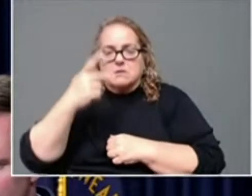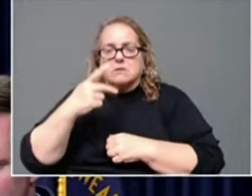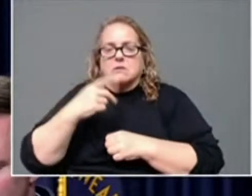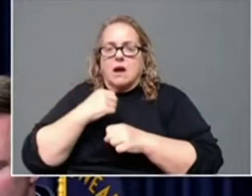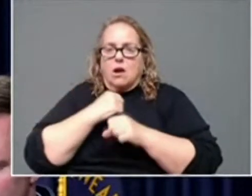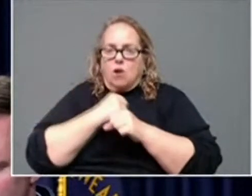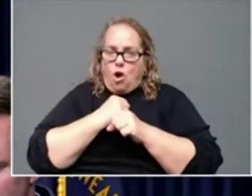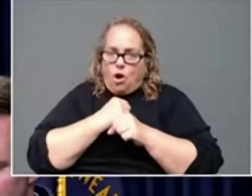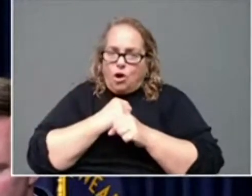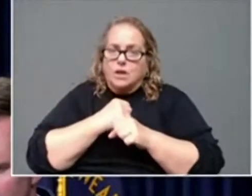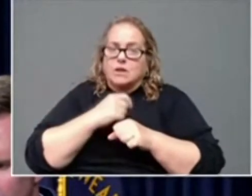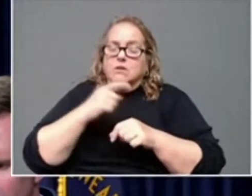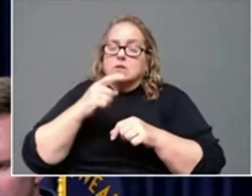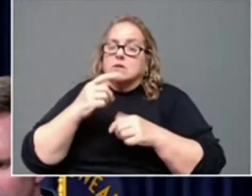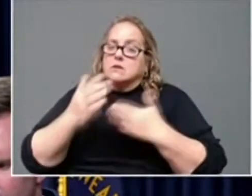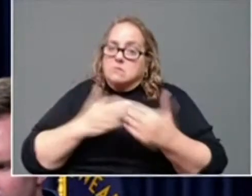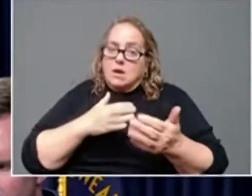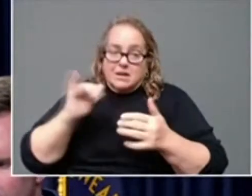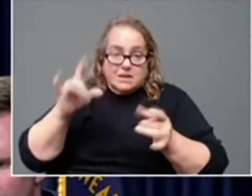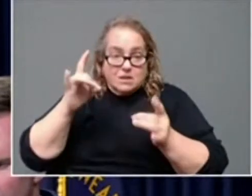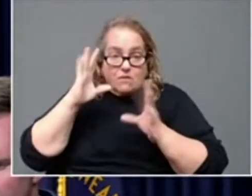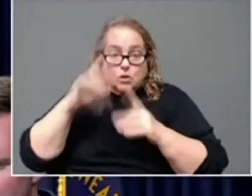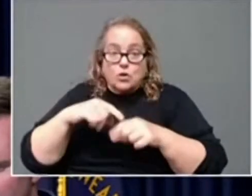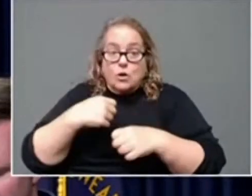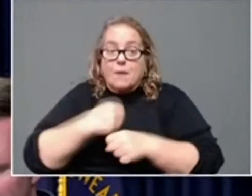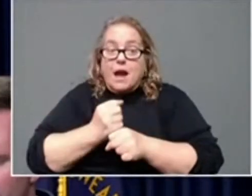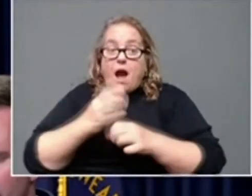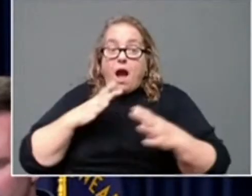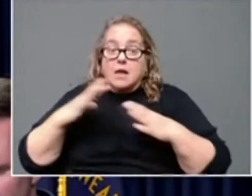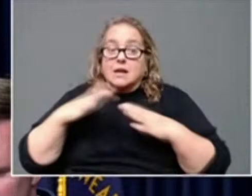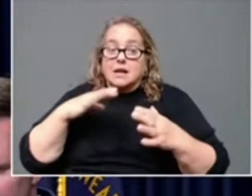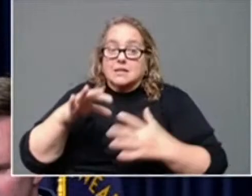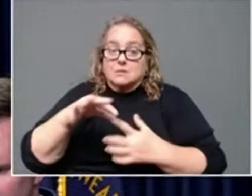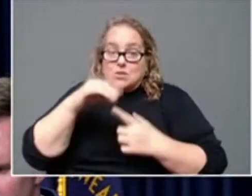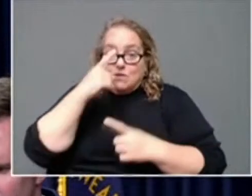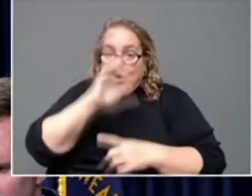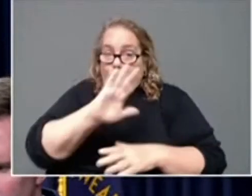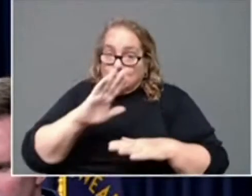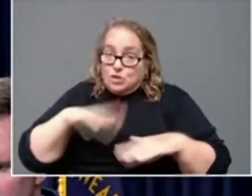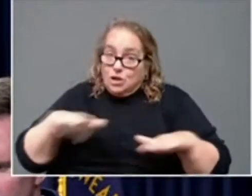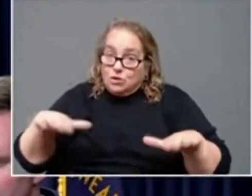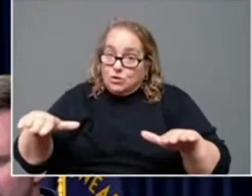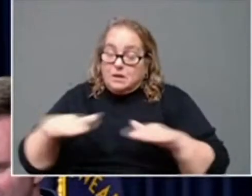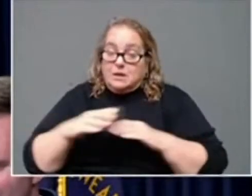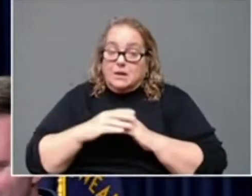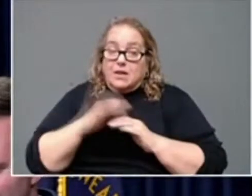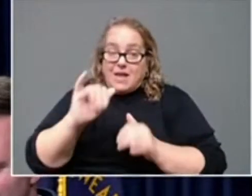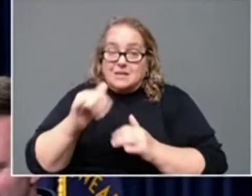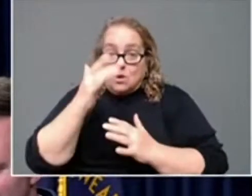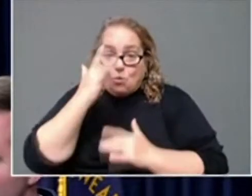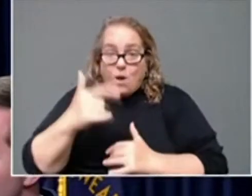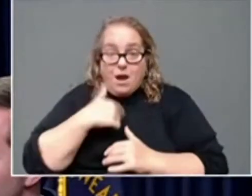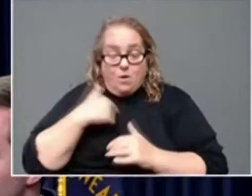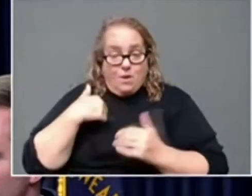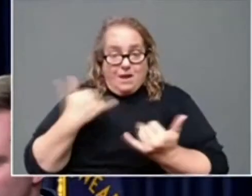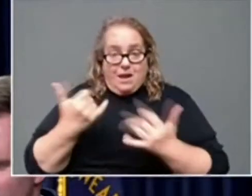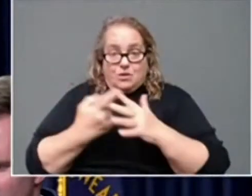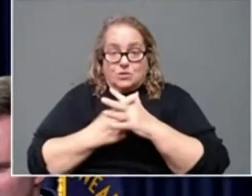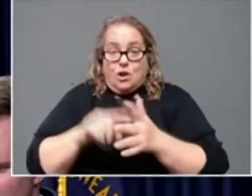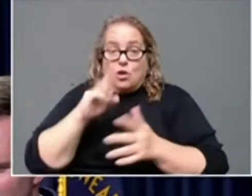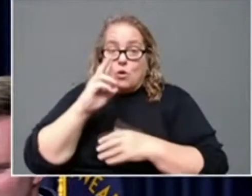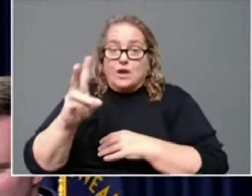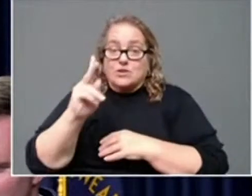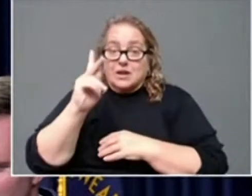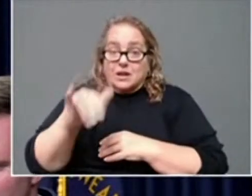this devastation, make the holidays special for their kids. That's why we're launching the Western Kentucky Christmas Toy